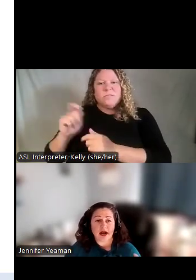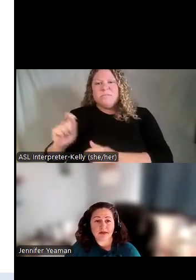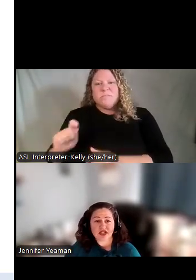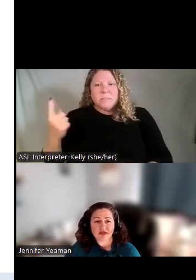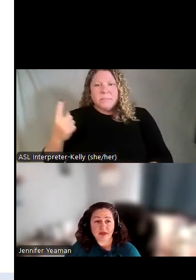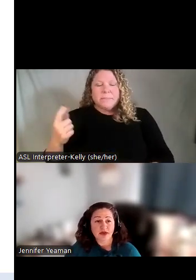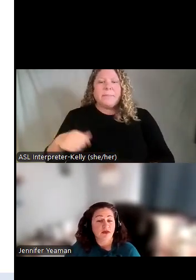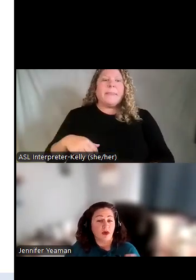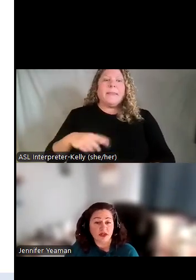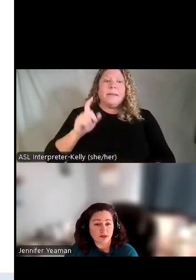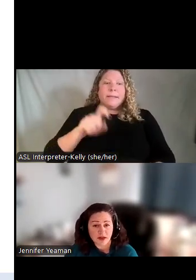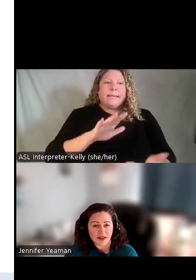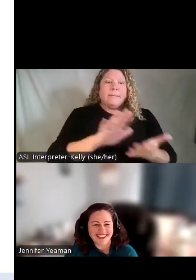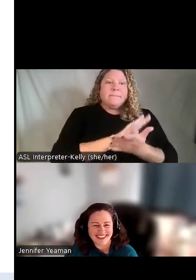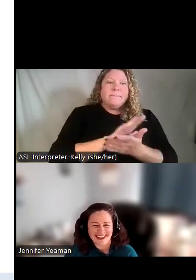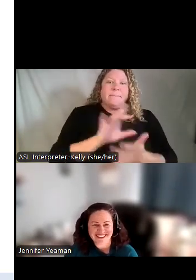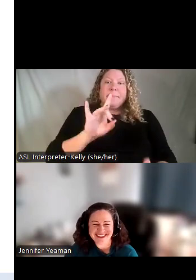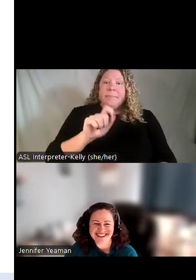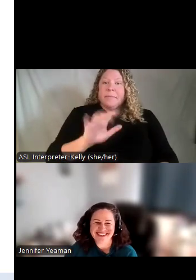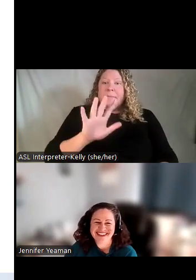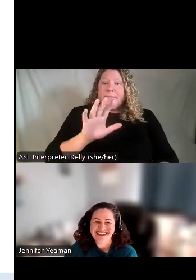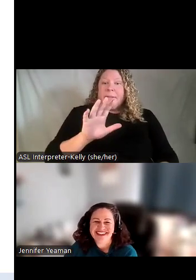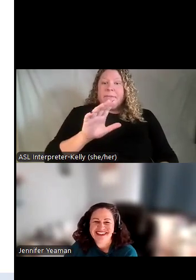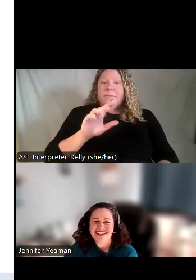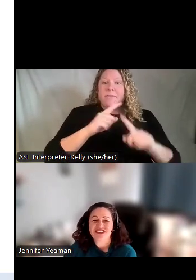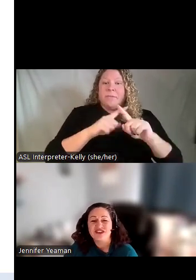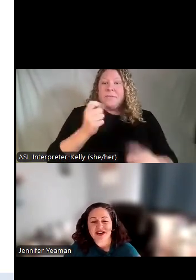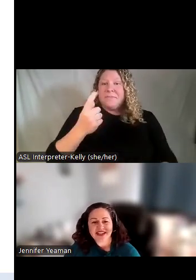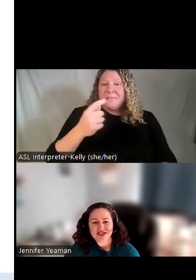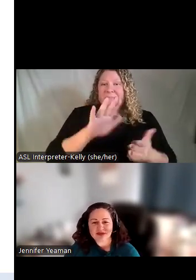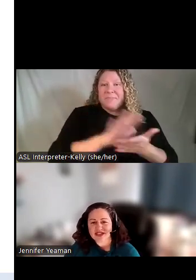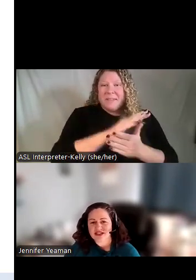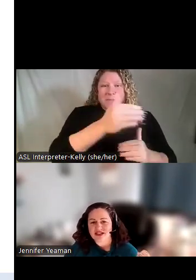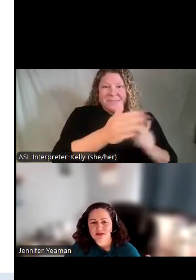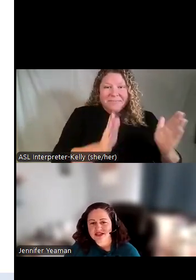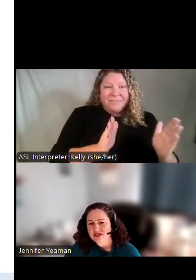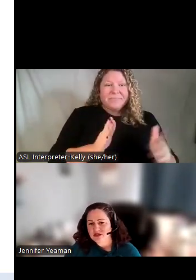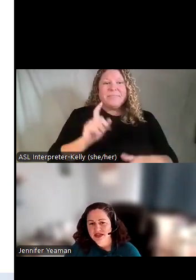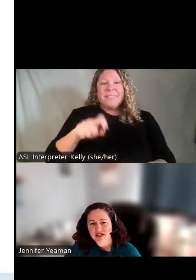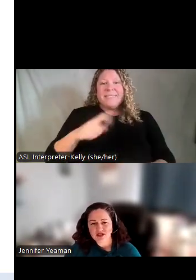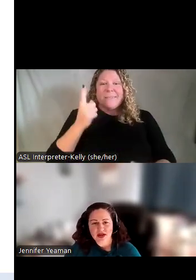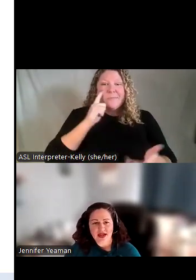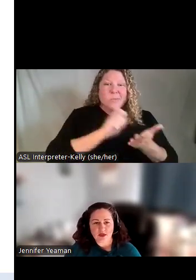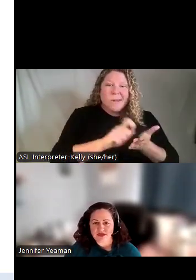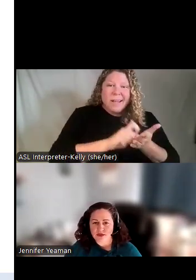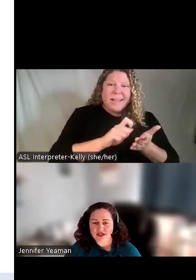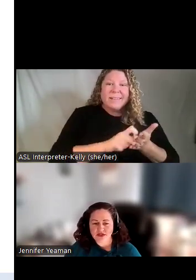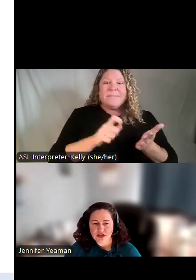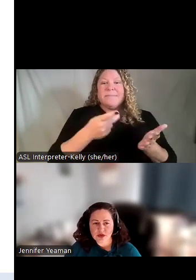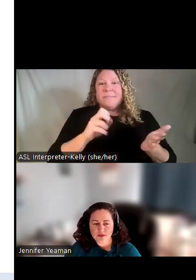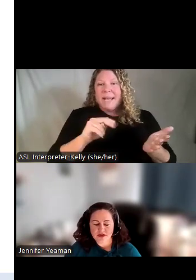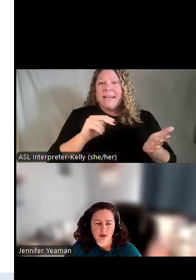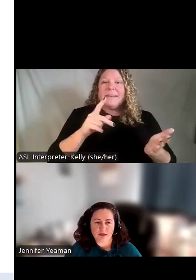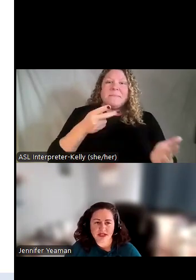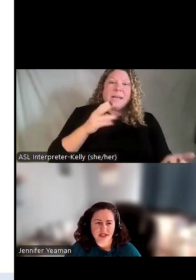11-inch sheet of paper or smaller. That'll work too. You'll need a writing instrument, a pencil, pen, crayon, whatever works